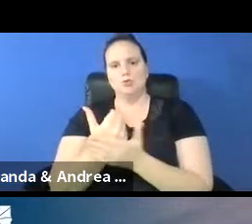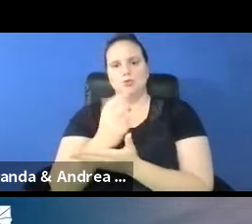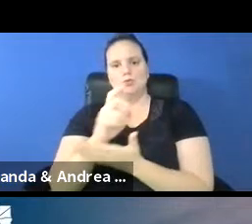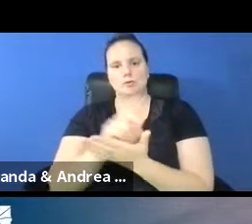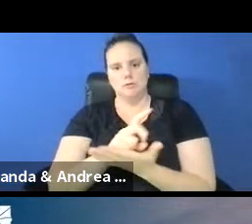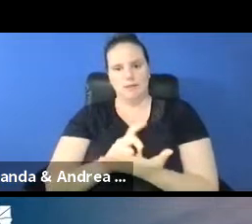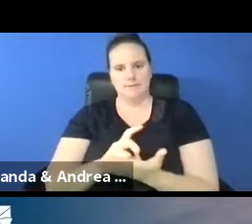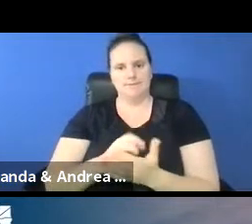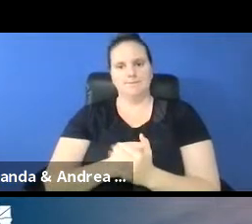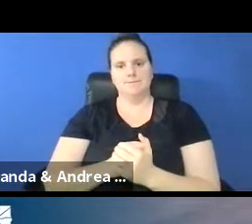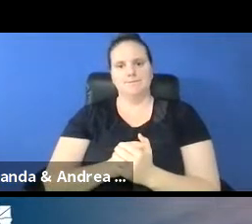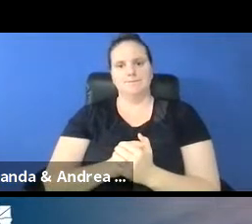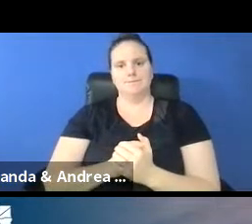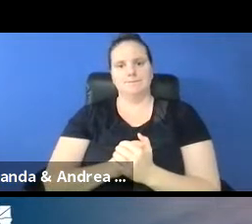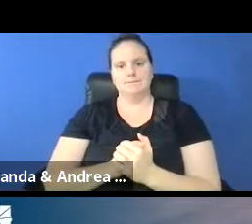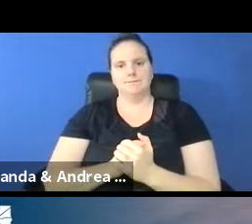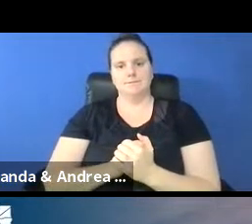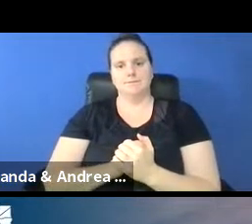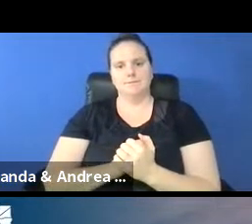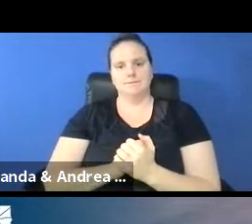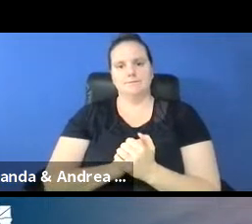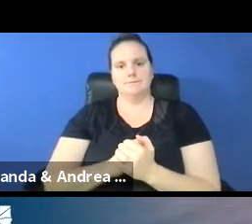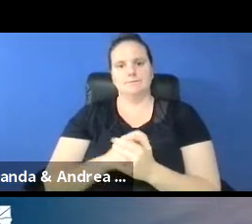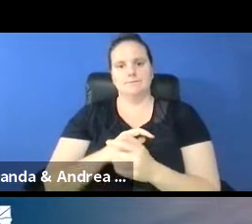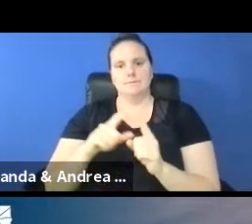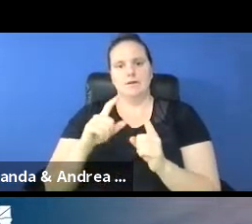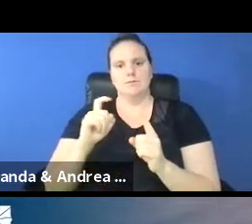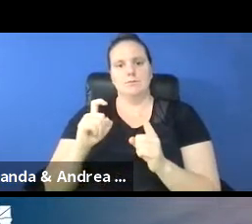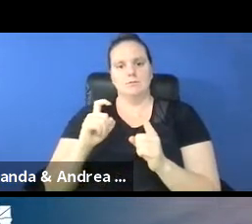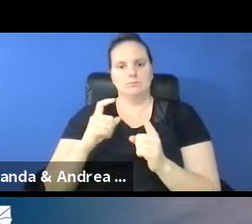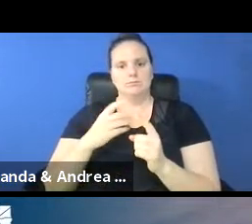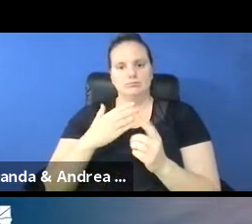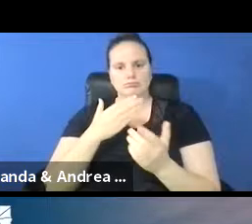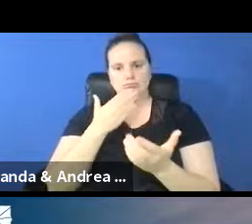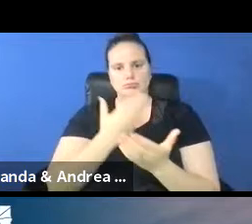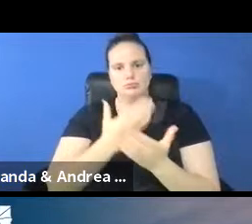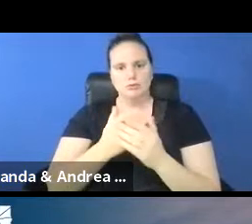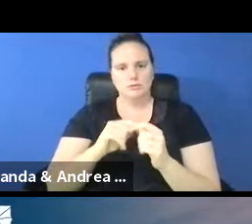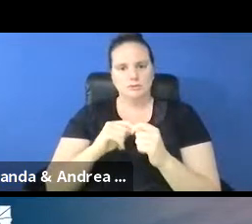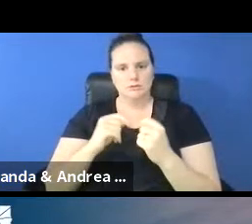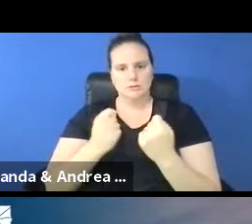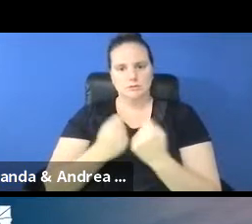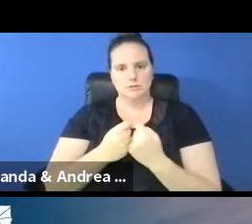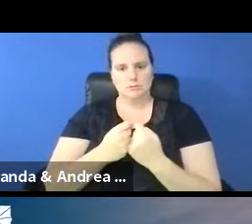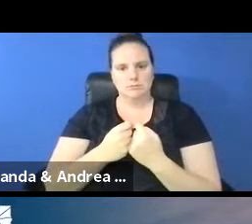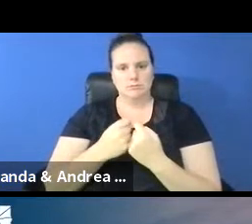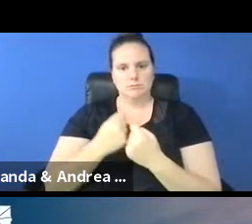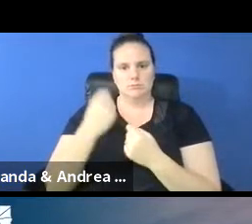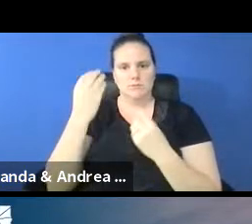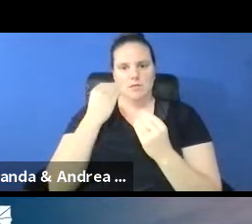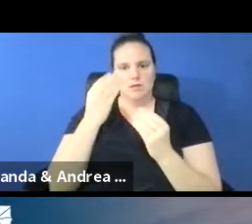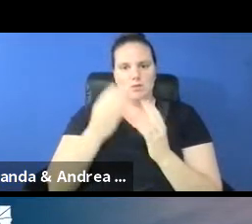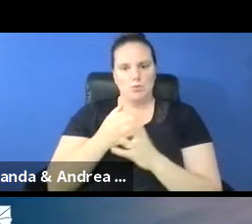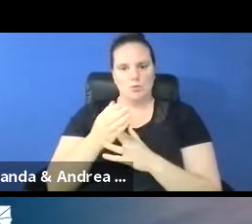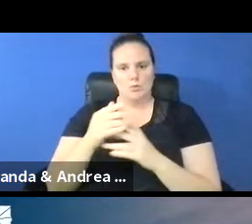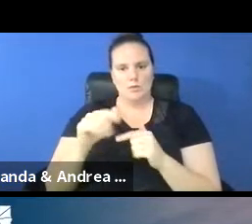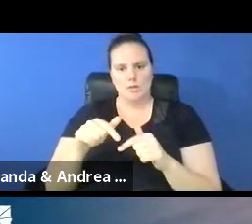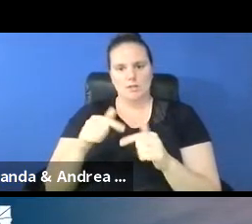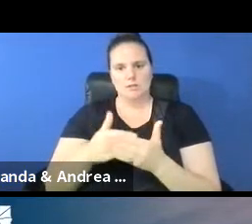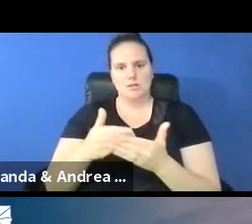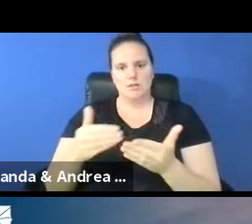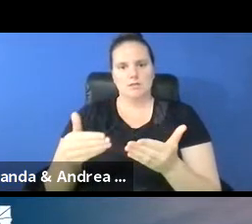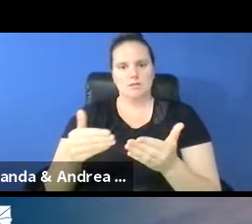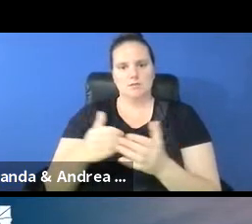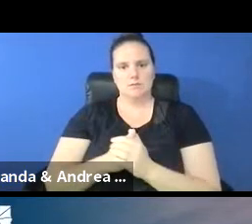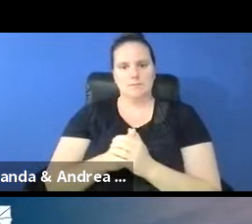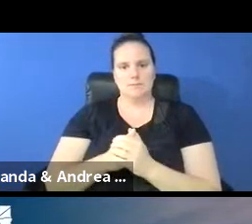option. But we've got a pretty sharp team that's thinking through these things. So we're